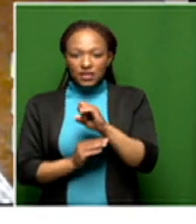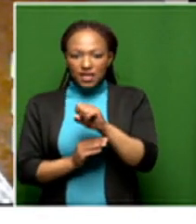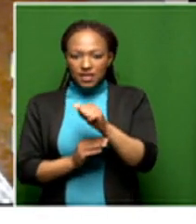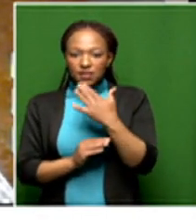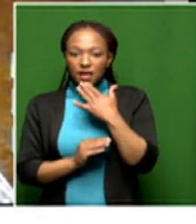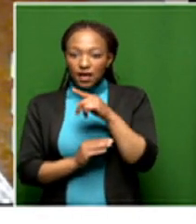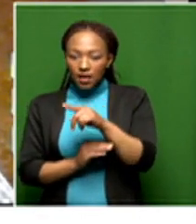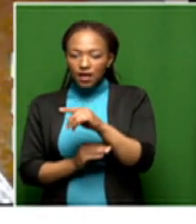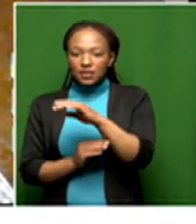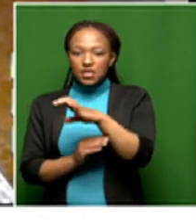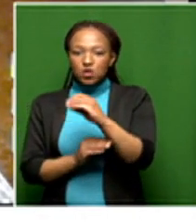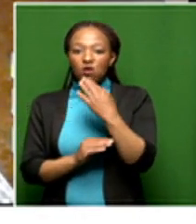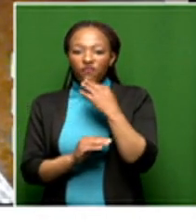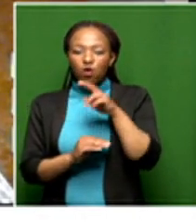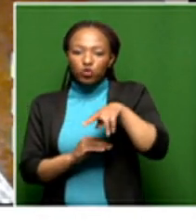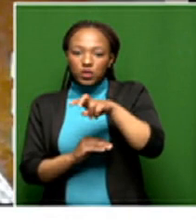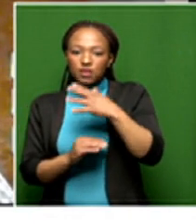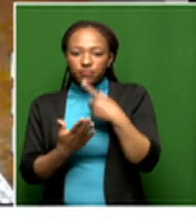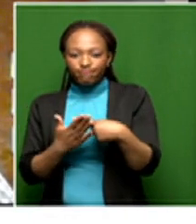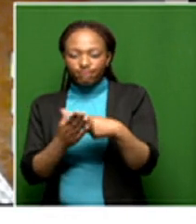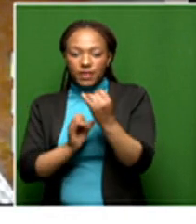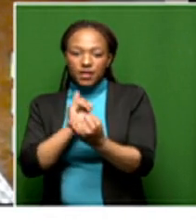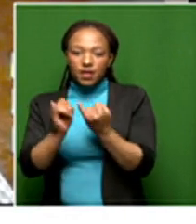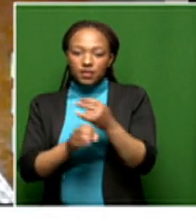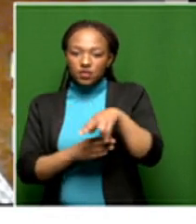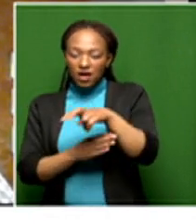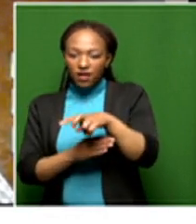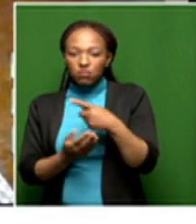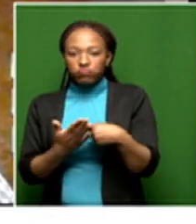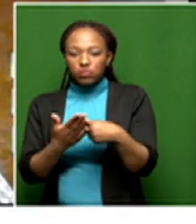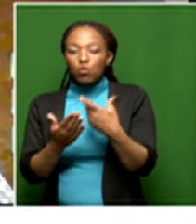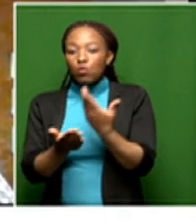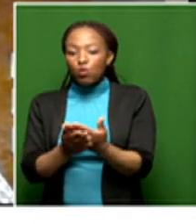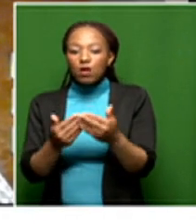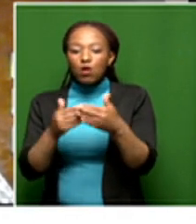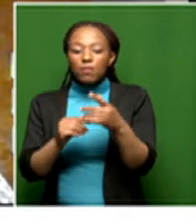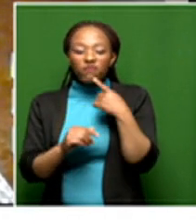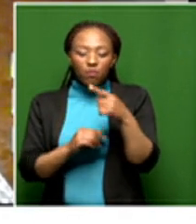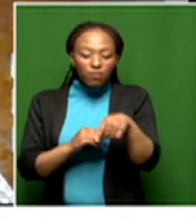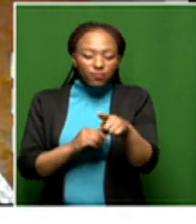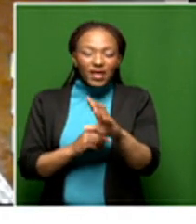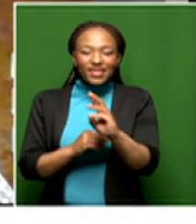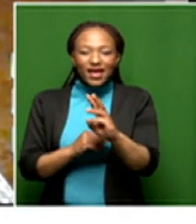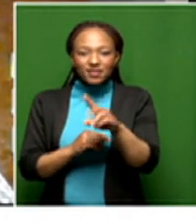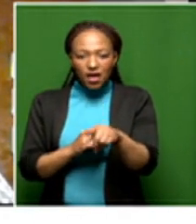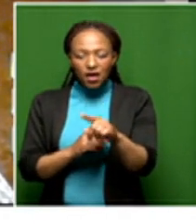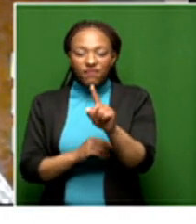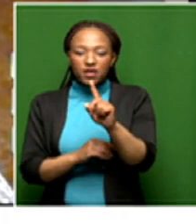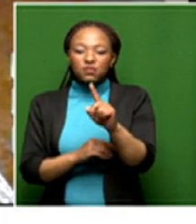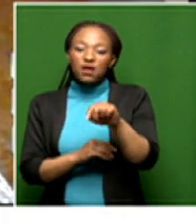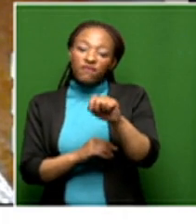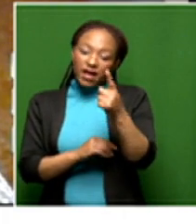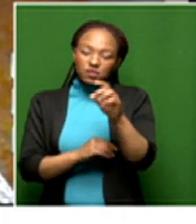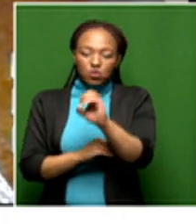of SA Tourism, discussing international travel and tourism, which will be allowed from this Thursday, the 1st of October, and